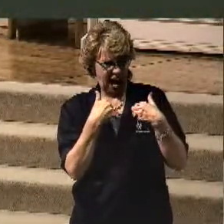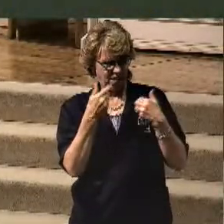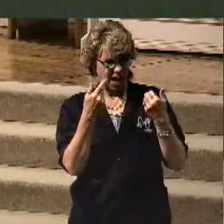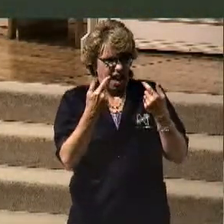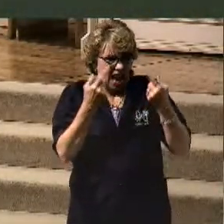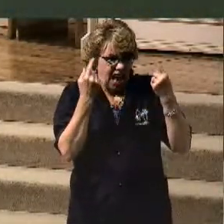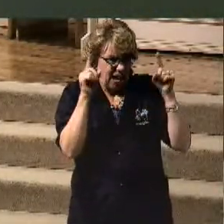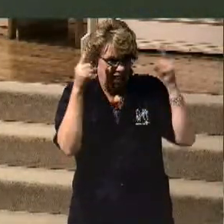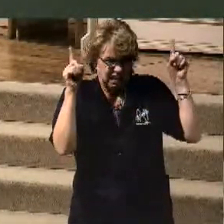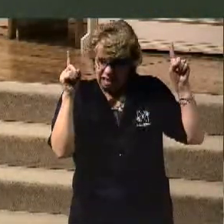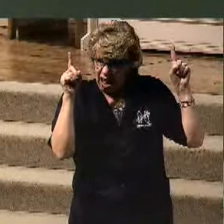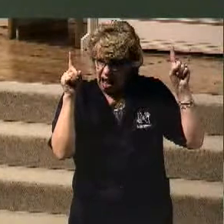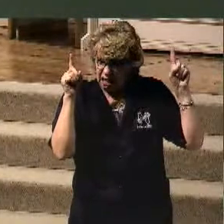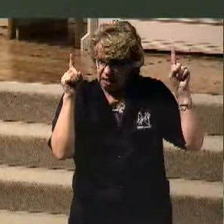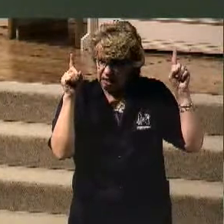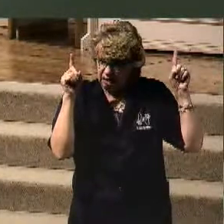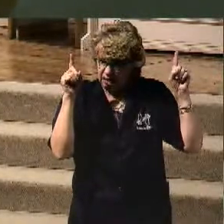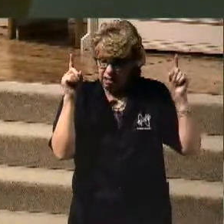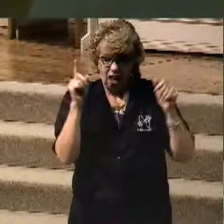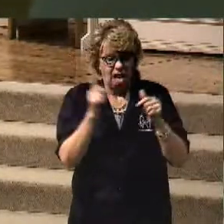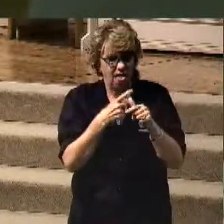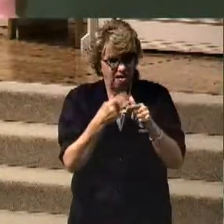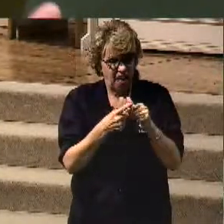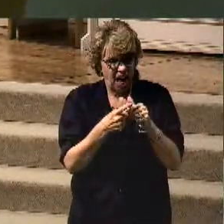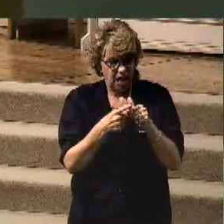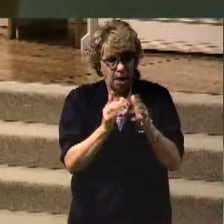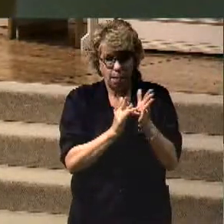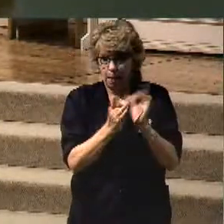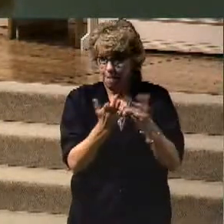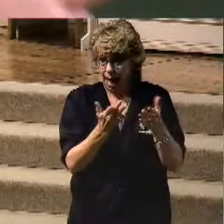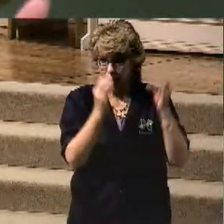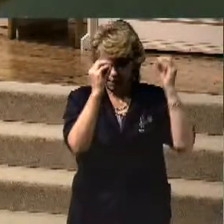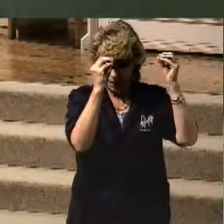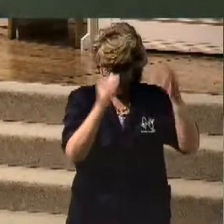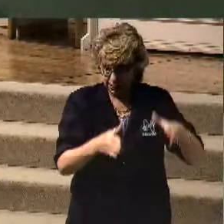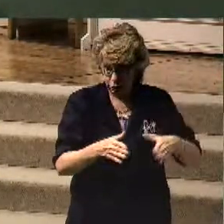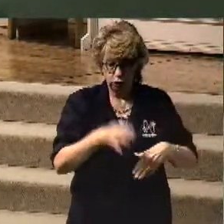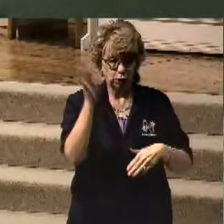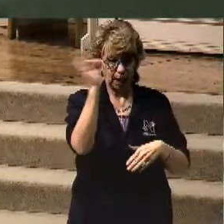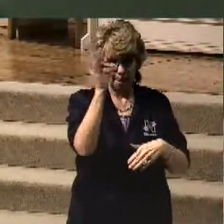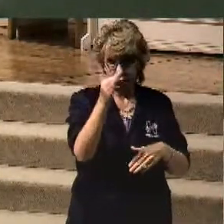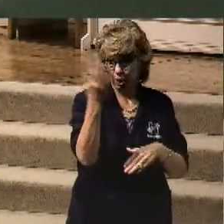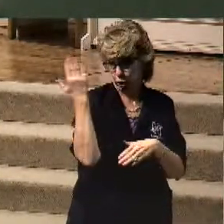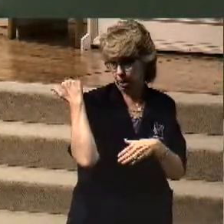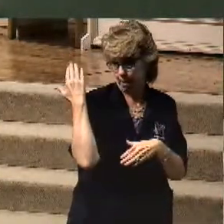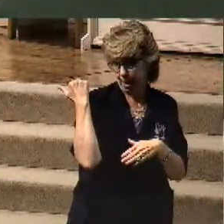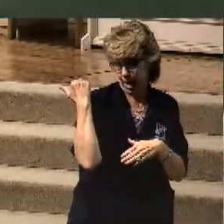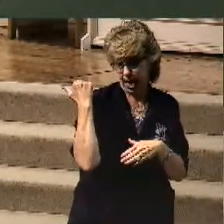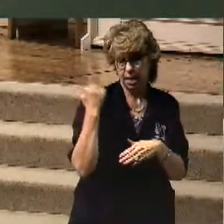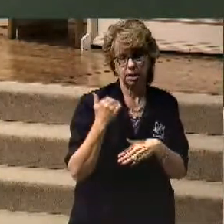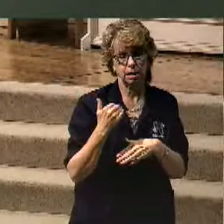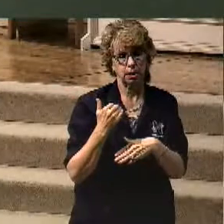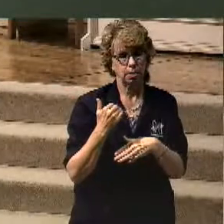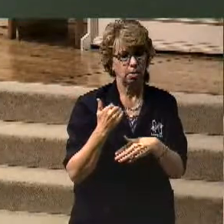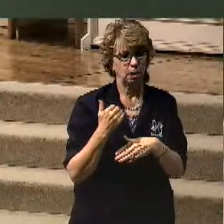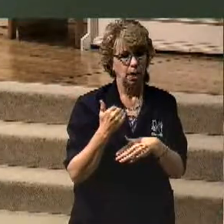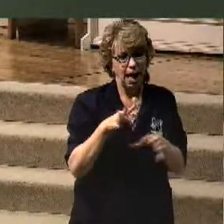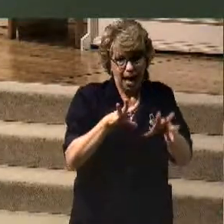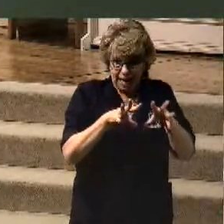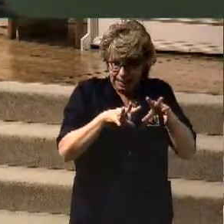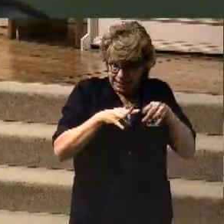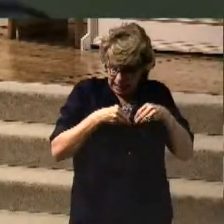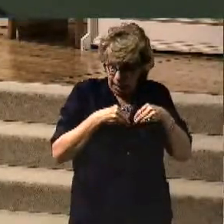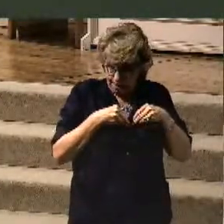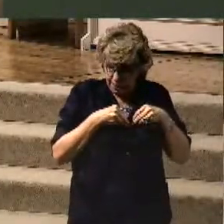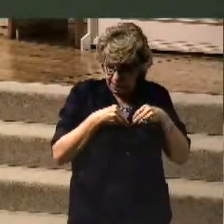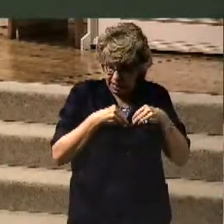fulfilled, then Bible teachers and preachers of the past and all that kind of thing embraced not a